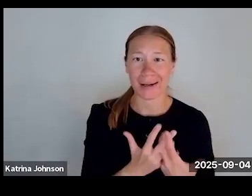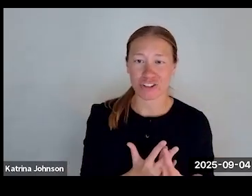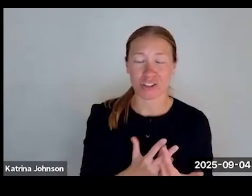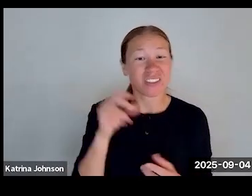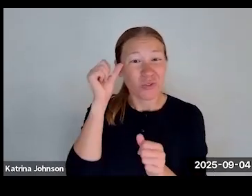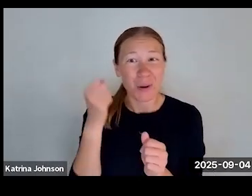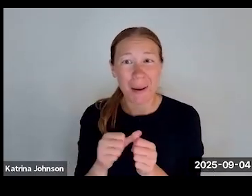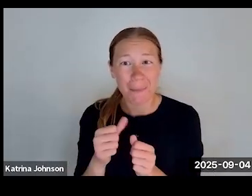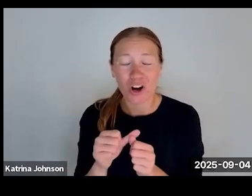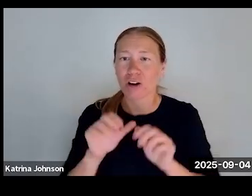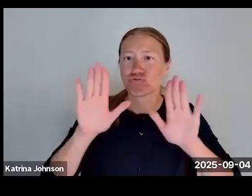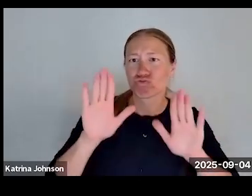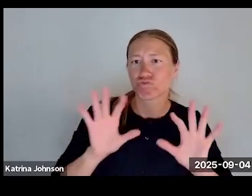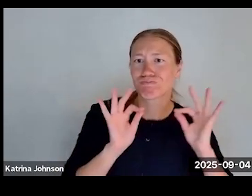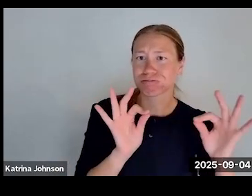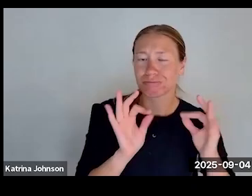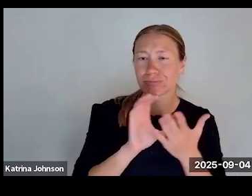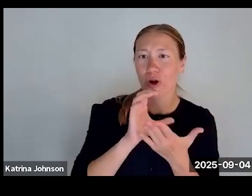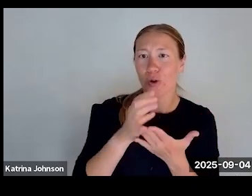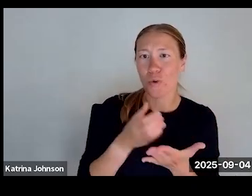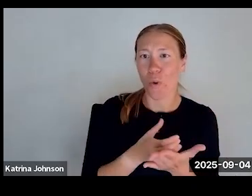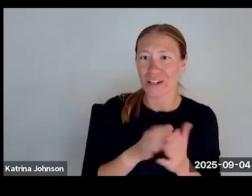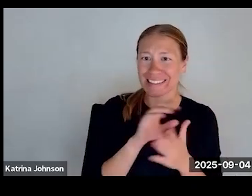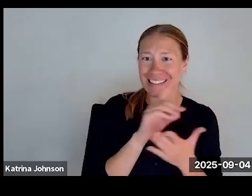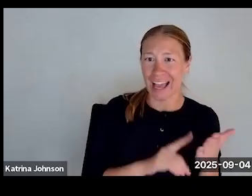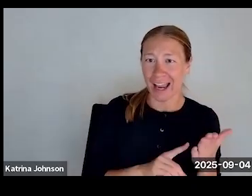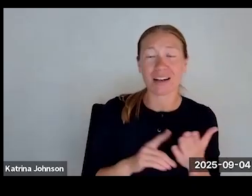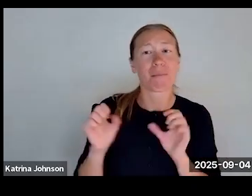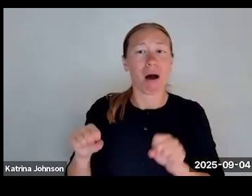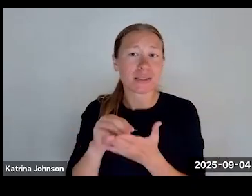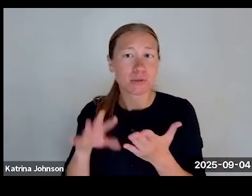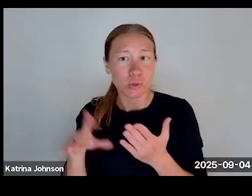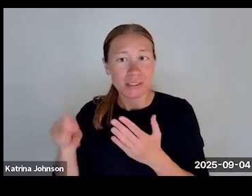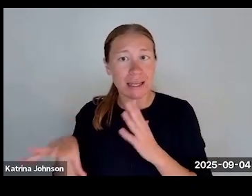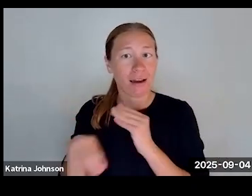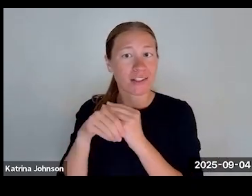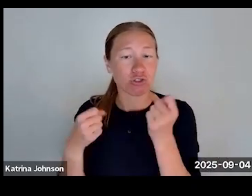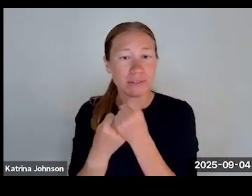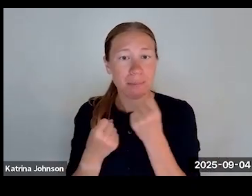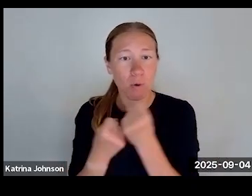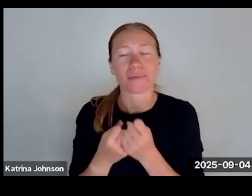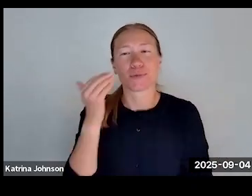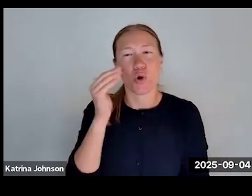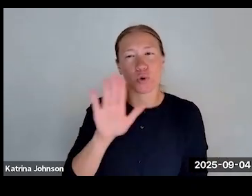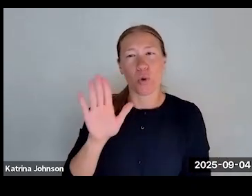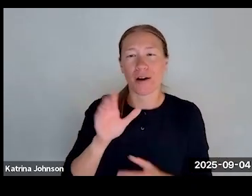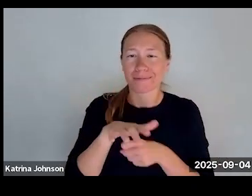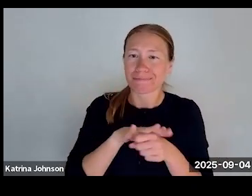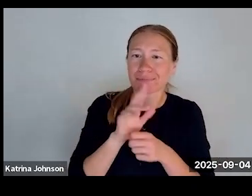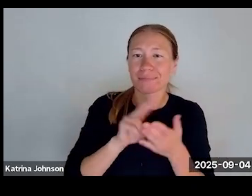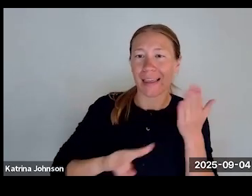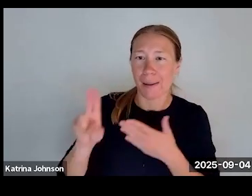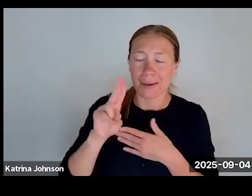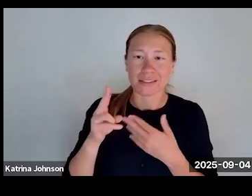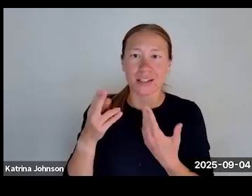with excellent course design, students may need an additional support. Know your campus protocols for arranging